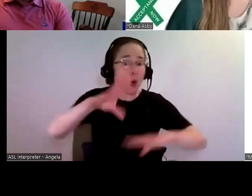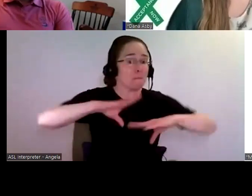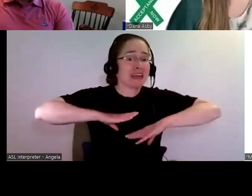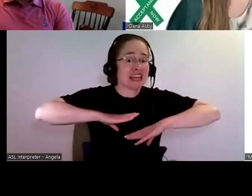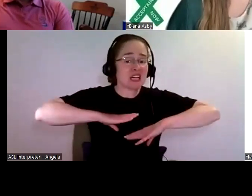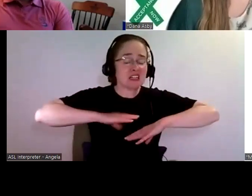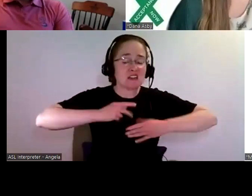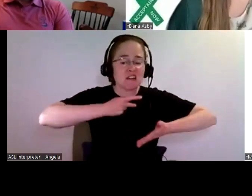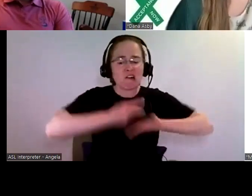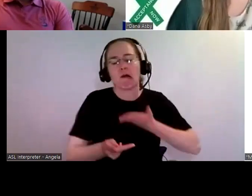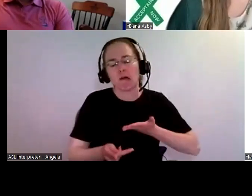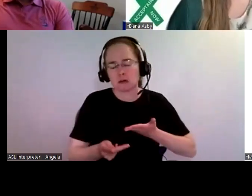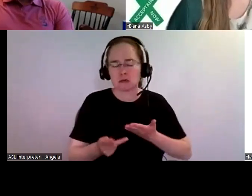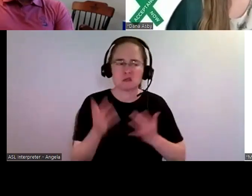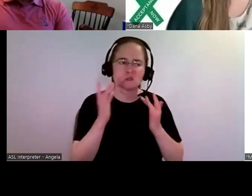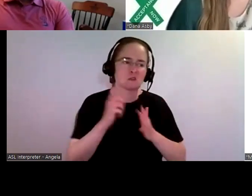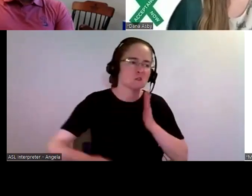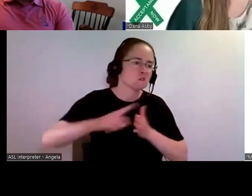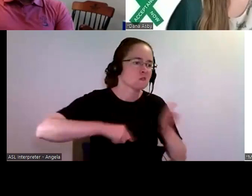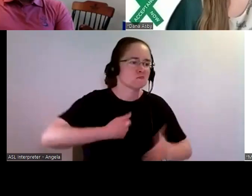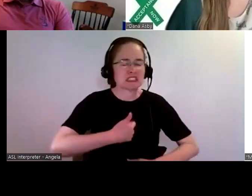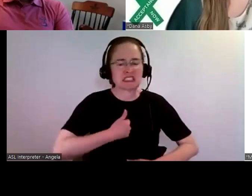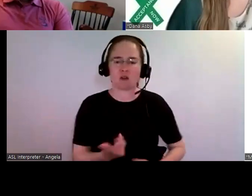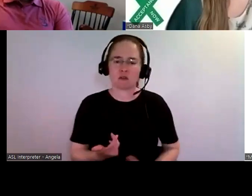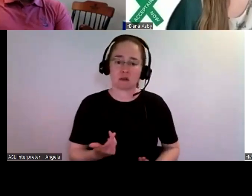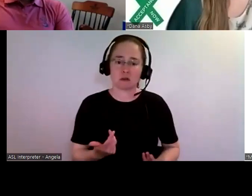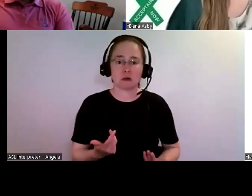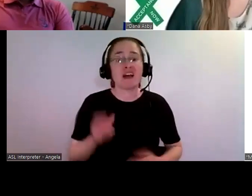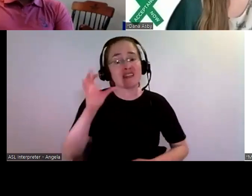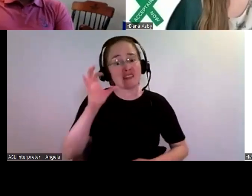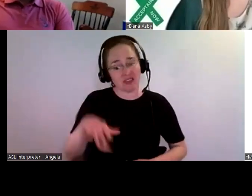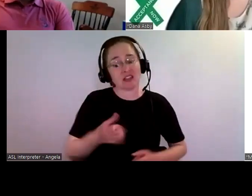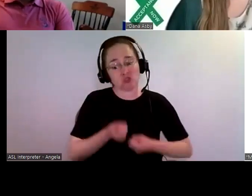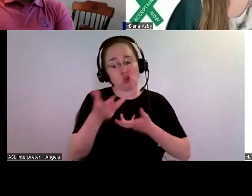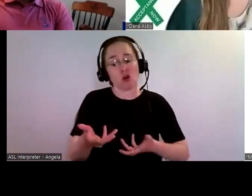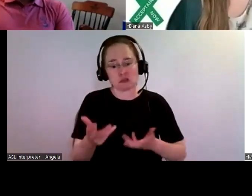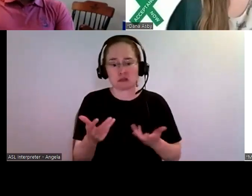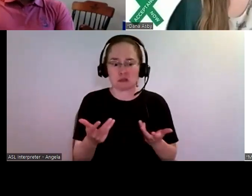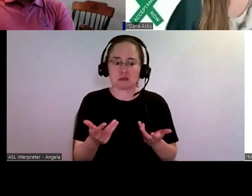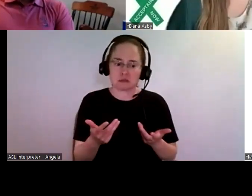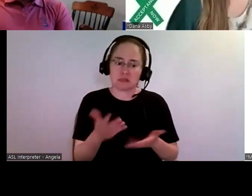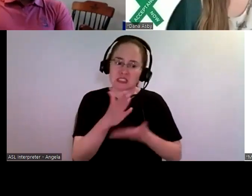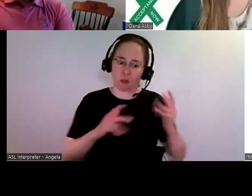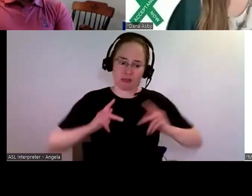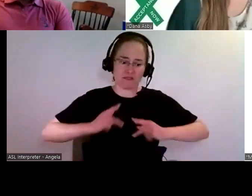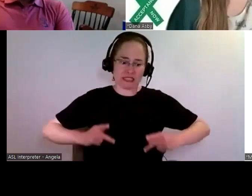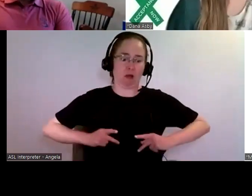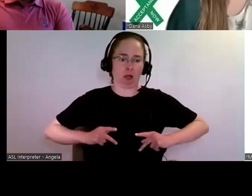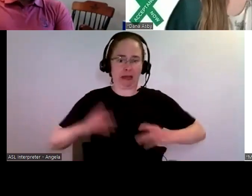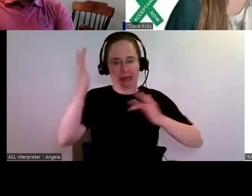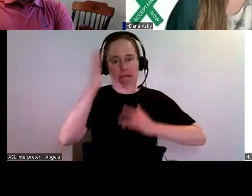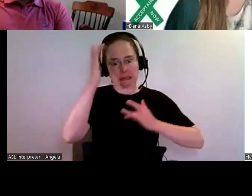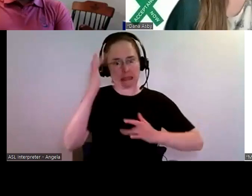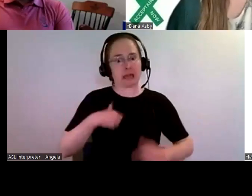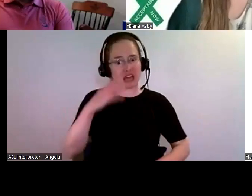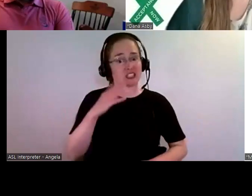I'm my own worst enemy. And I think a lot of it has caused a lot of some of the physical illnesses